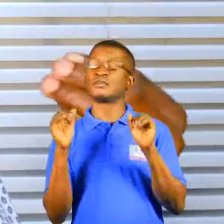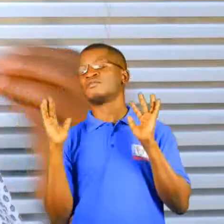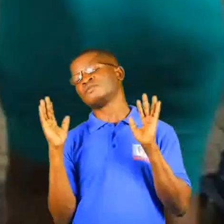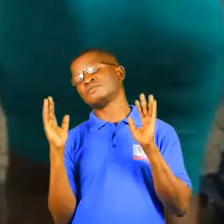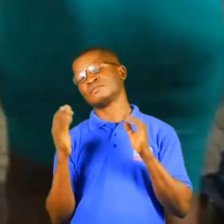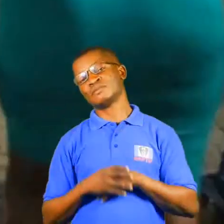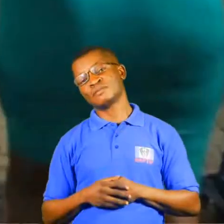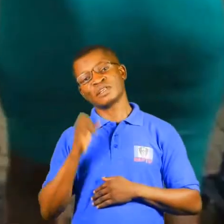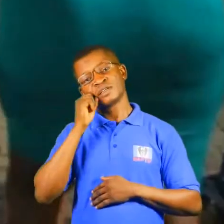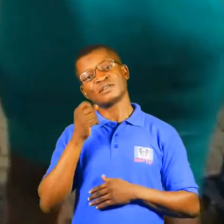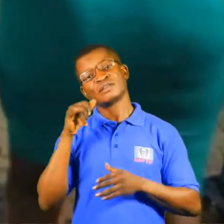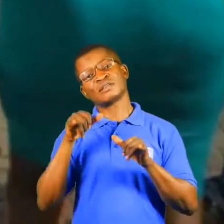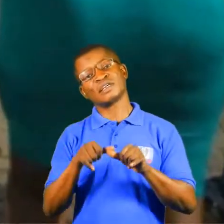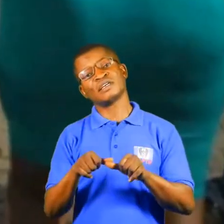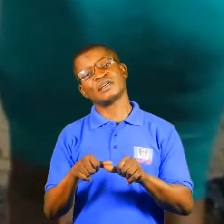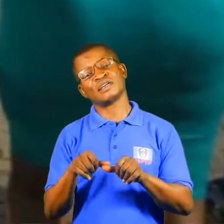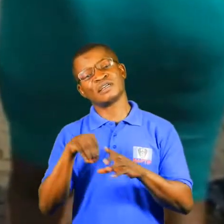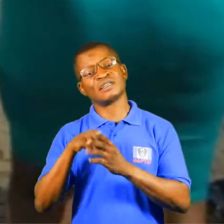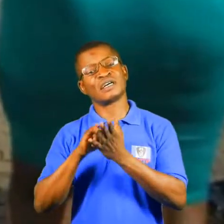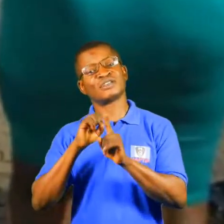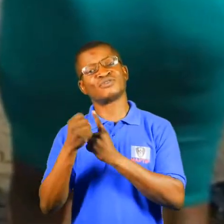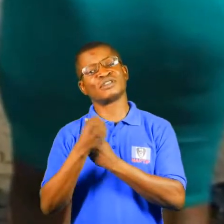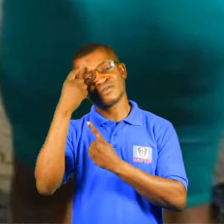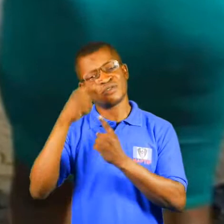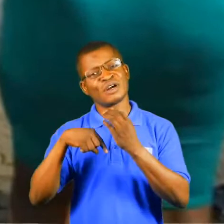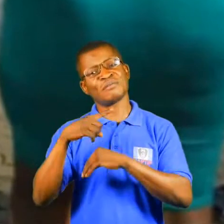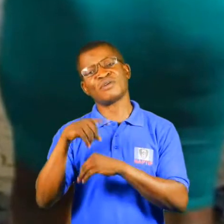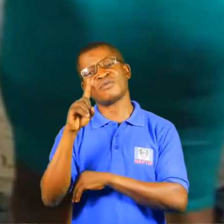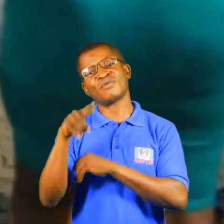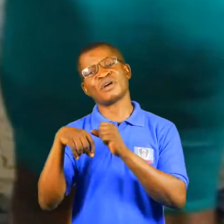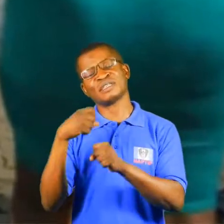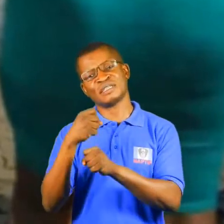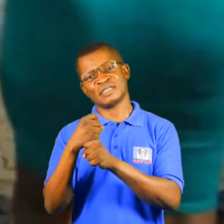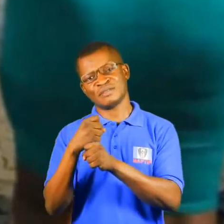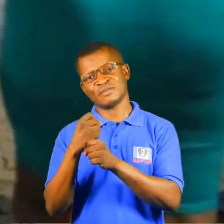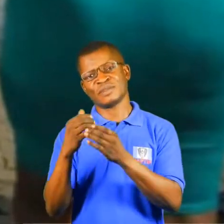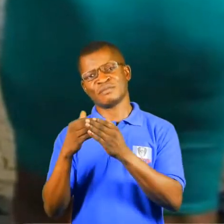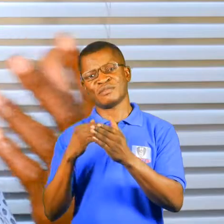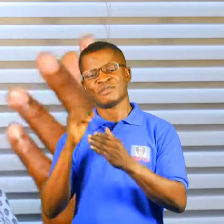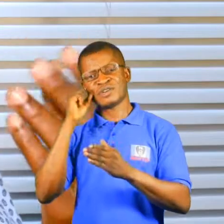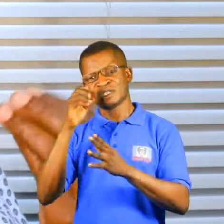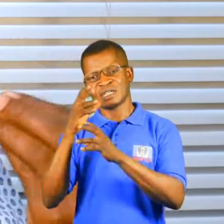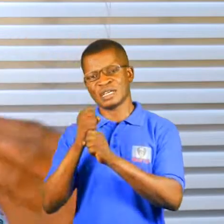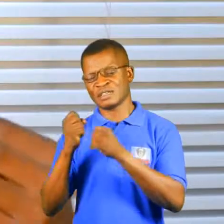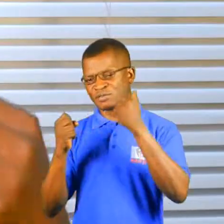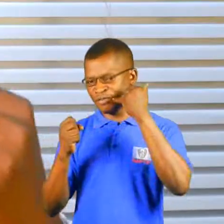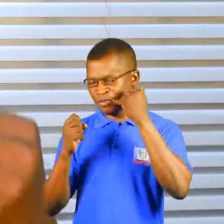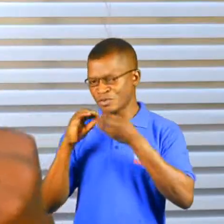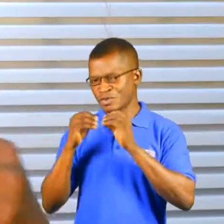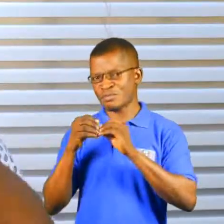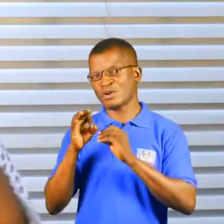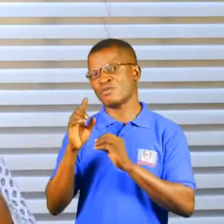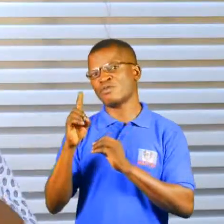them. She stayed in Libya in that situation for almost a year. She actually used the